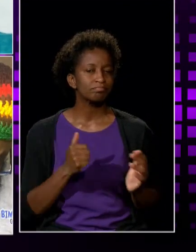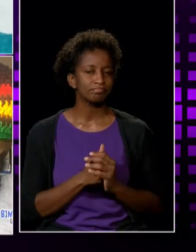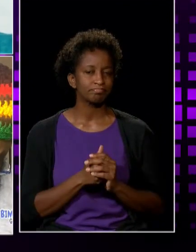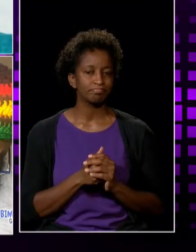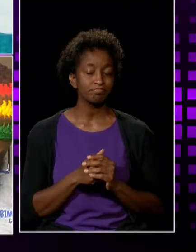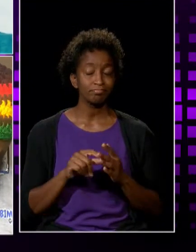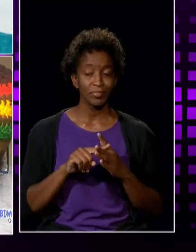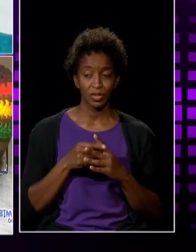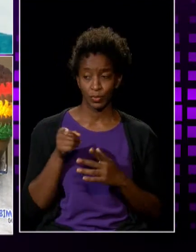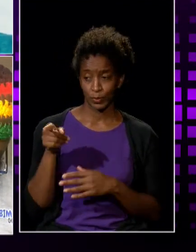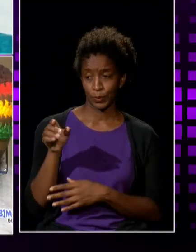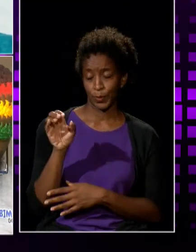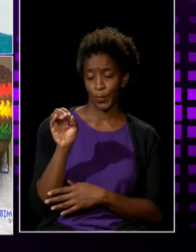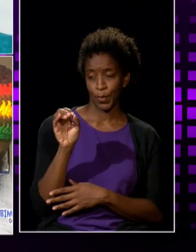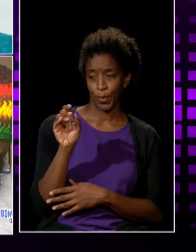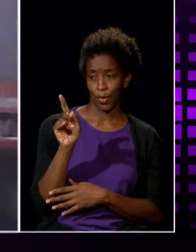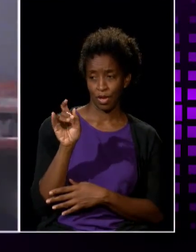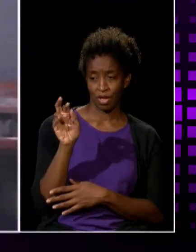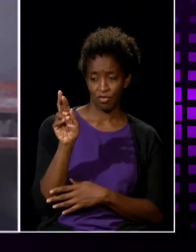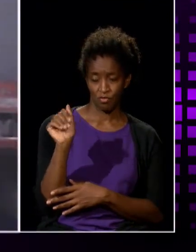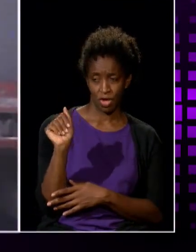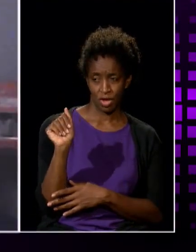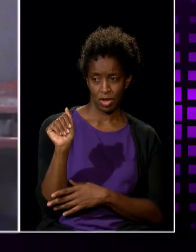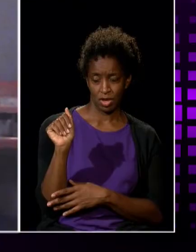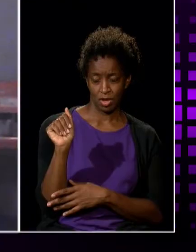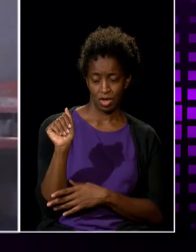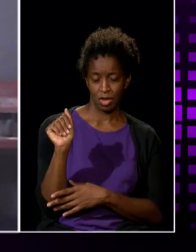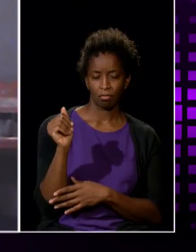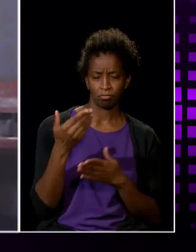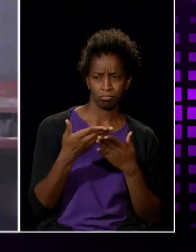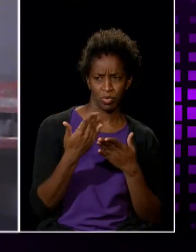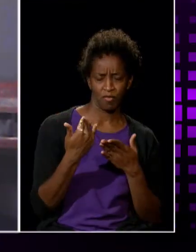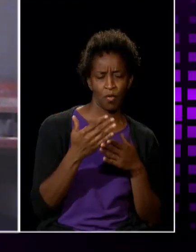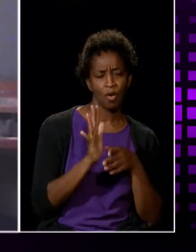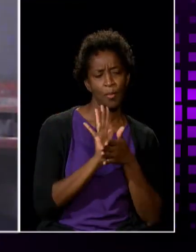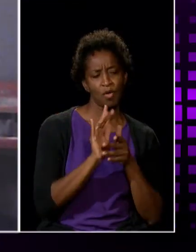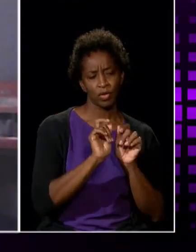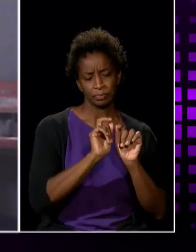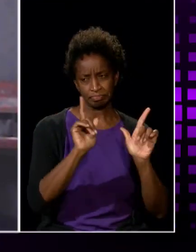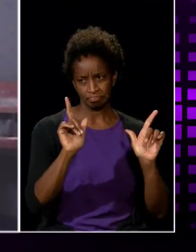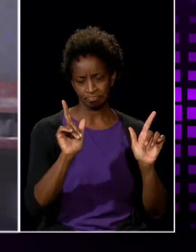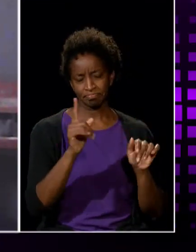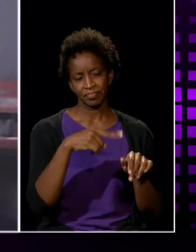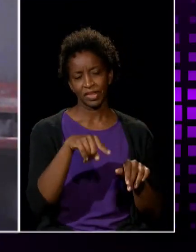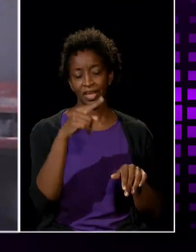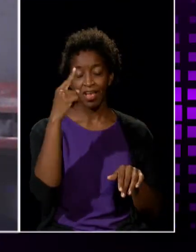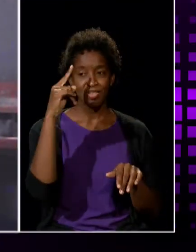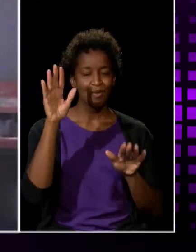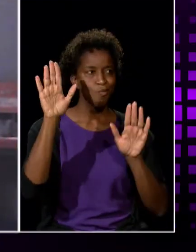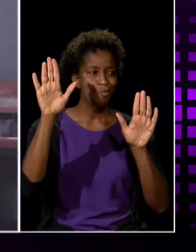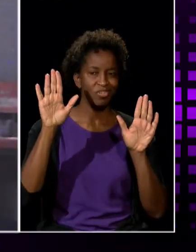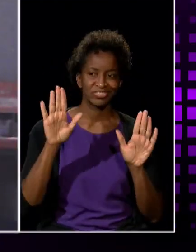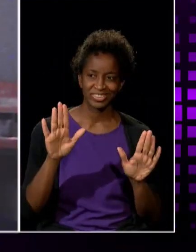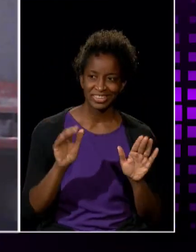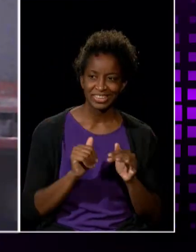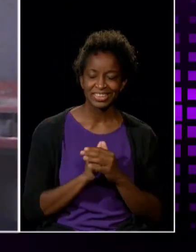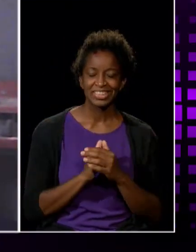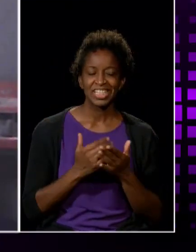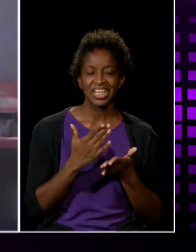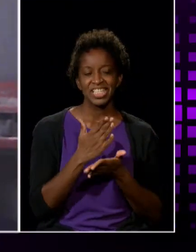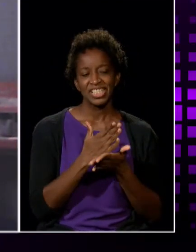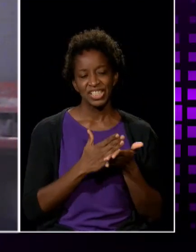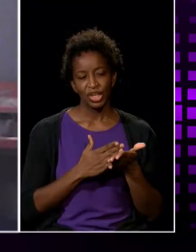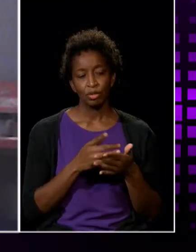What are your thoughts on Rihanna becoming a national hero? We've heard the video. Some people think that it's a great move. Some people have, even